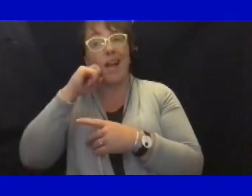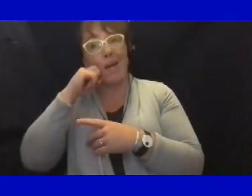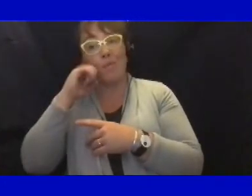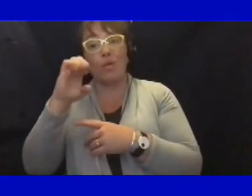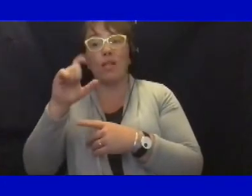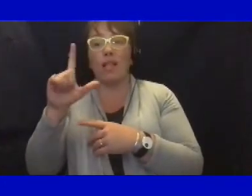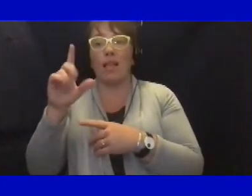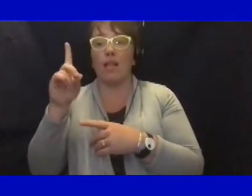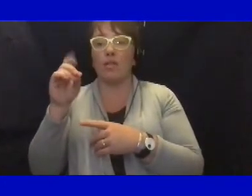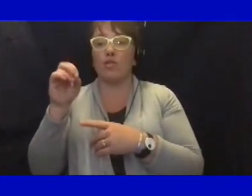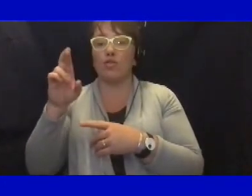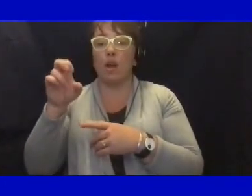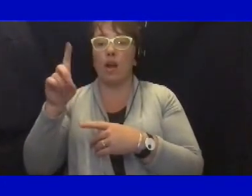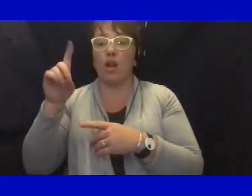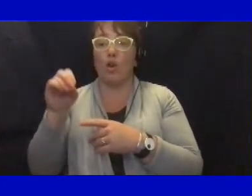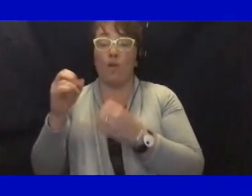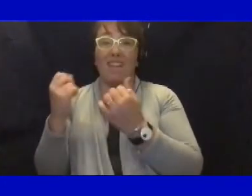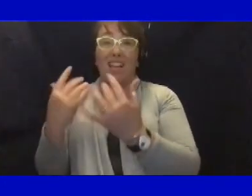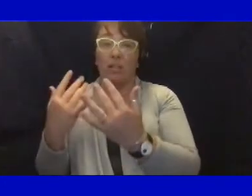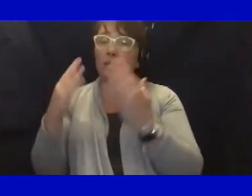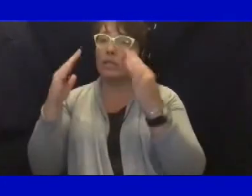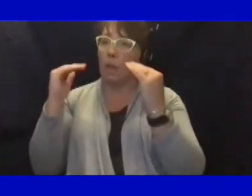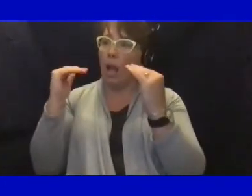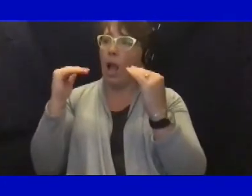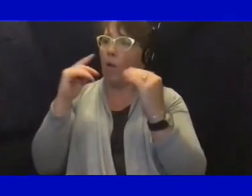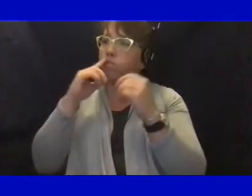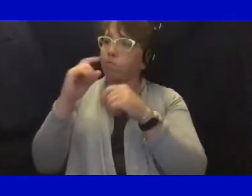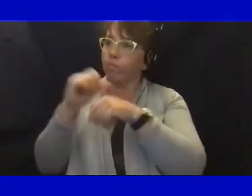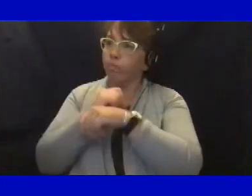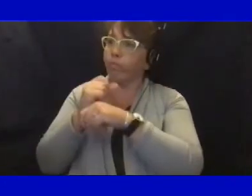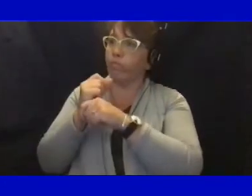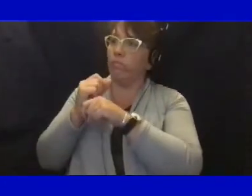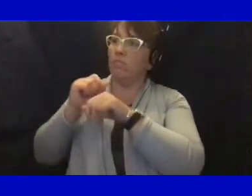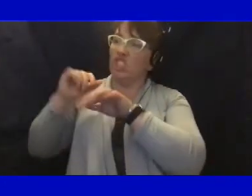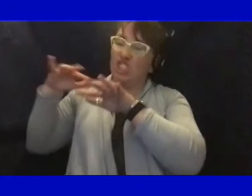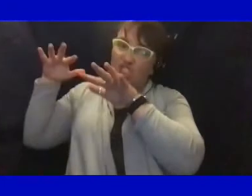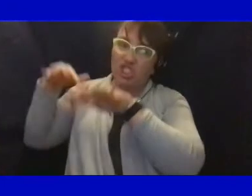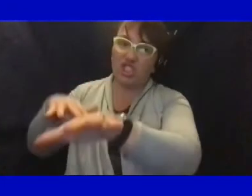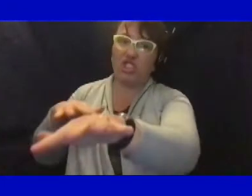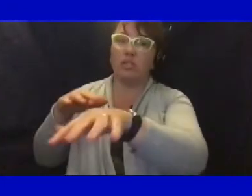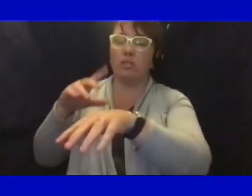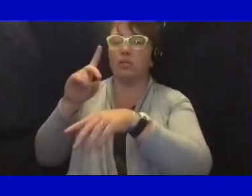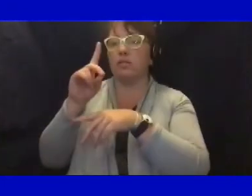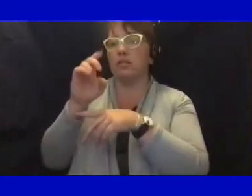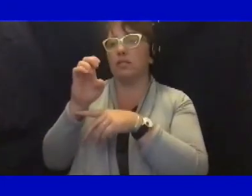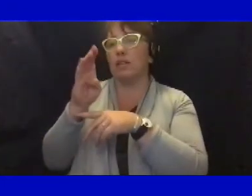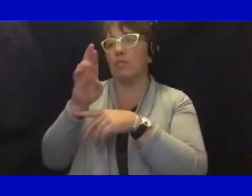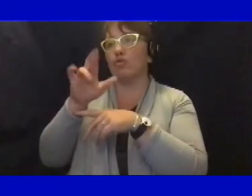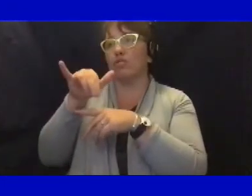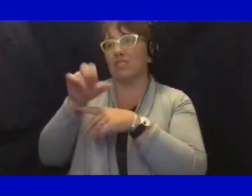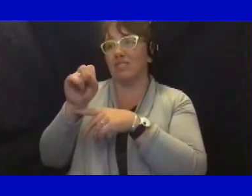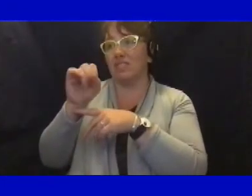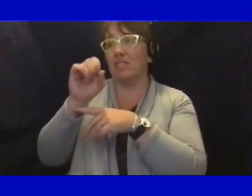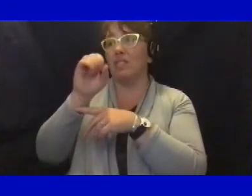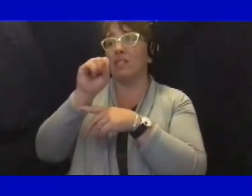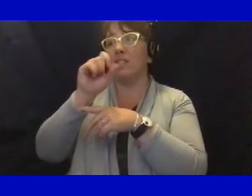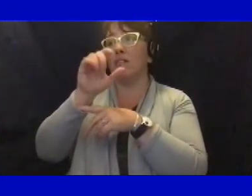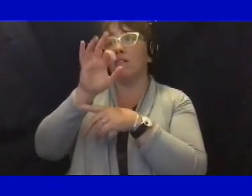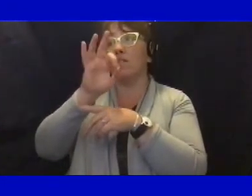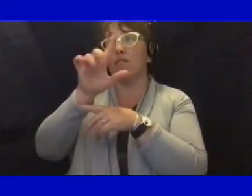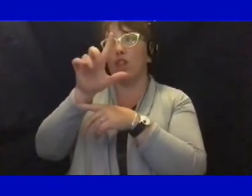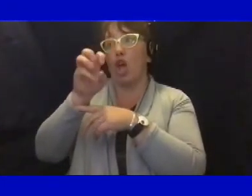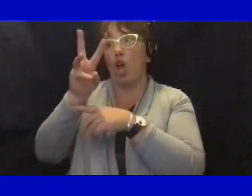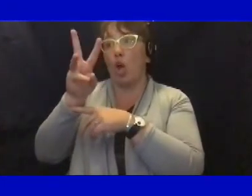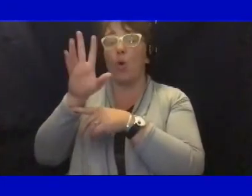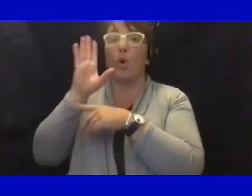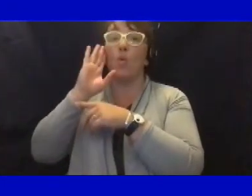do expect that debris flows will be initiated, they expect that the big rock is going to be held up in the deep canyons and it's not going to